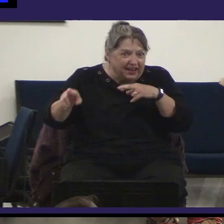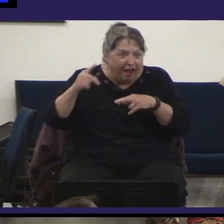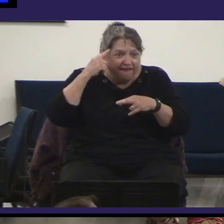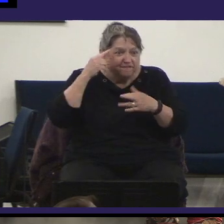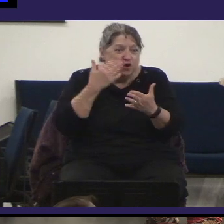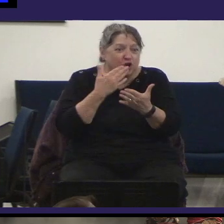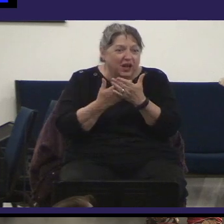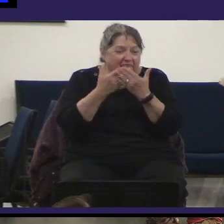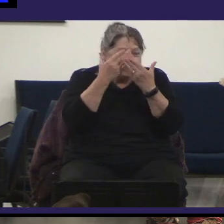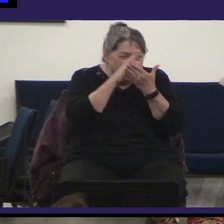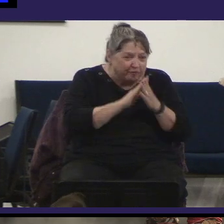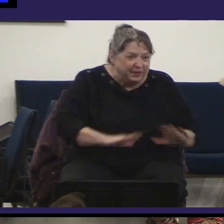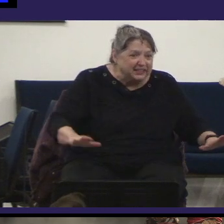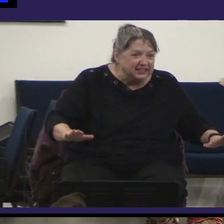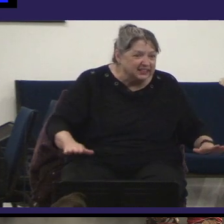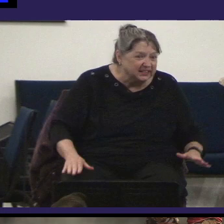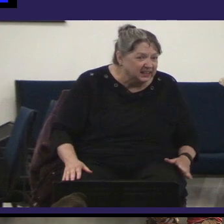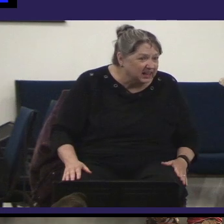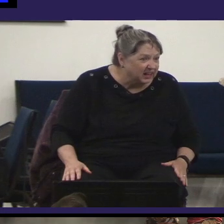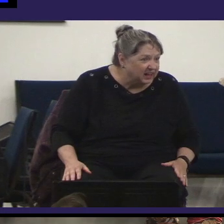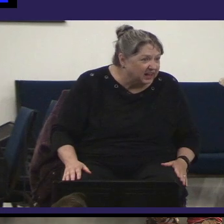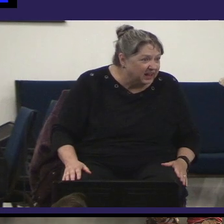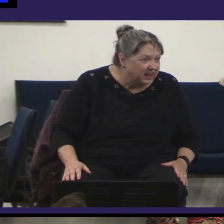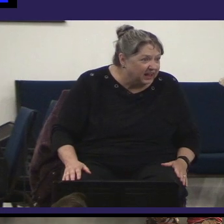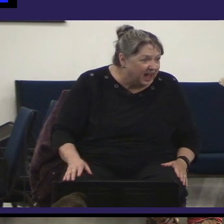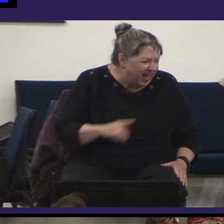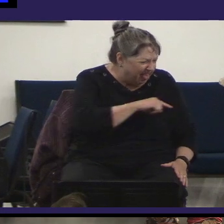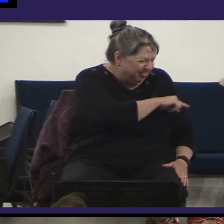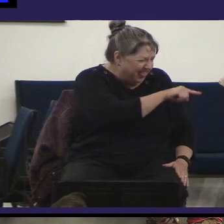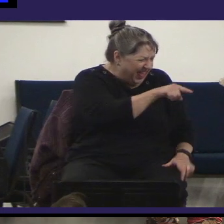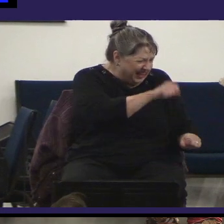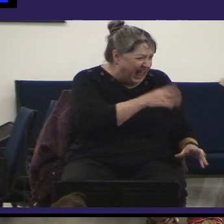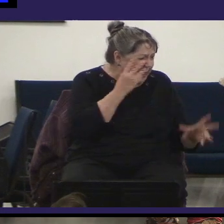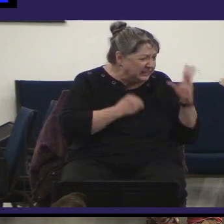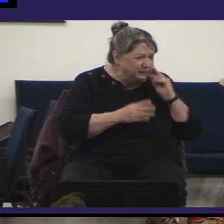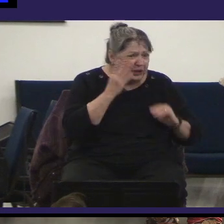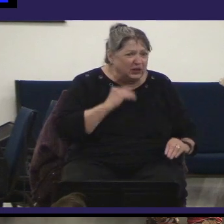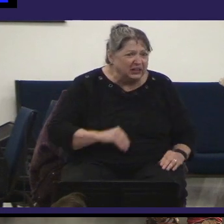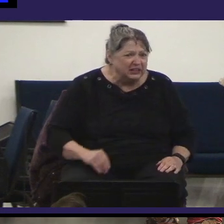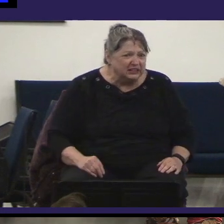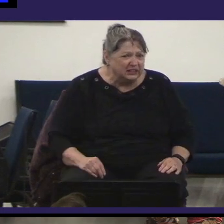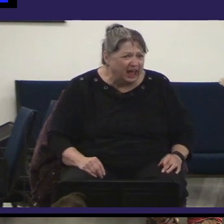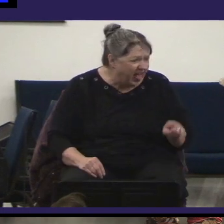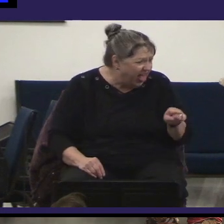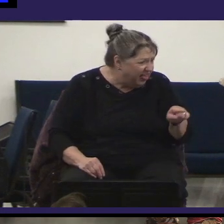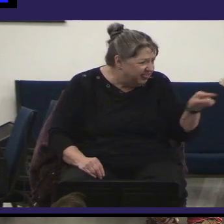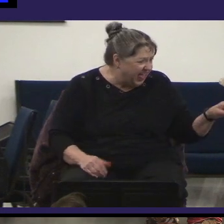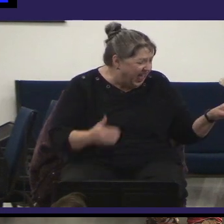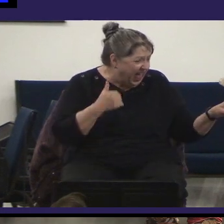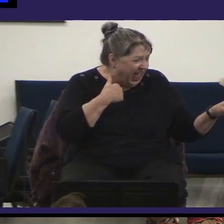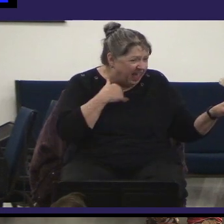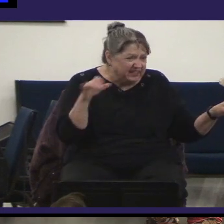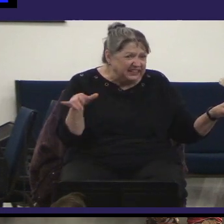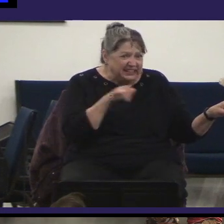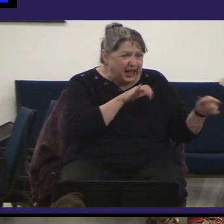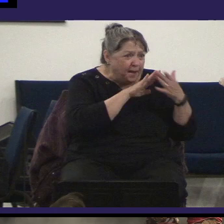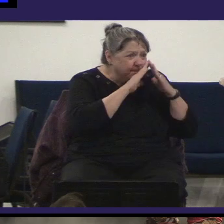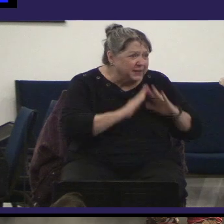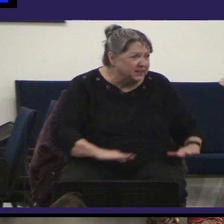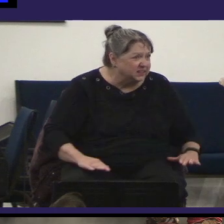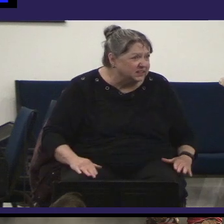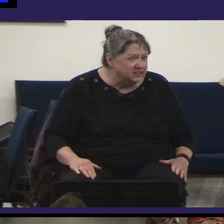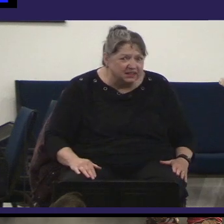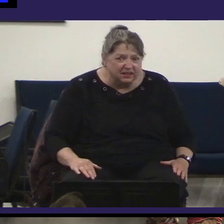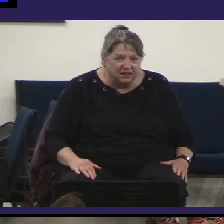want to tell them about it so that they can experience it themselves, so that they can have that same peace a peace